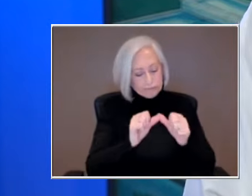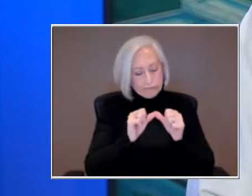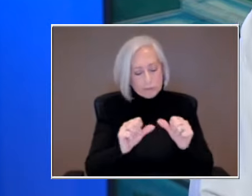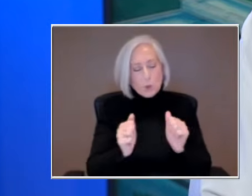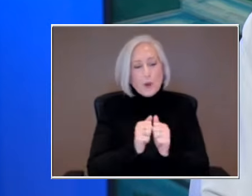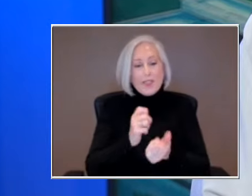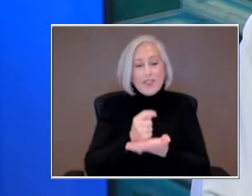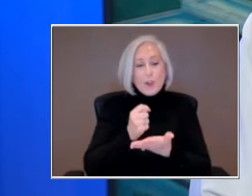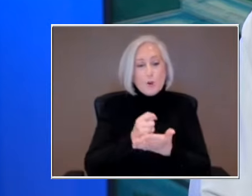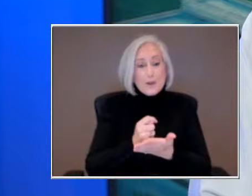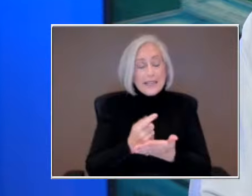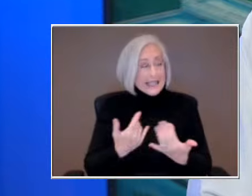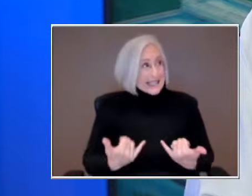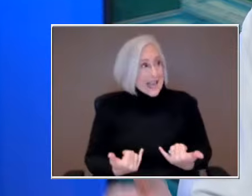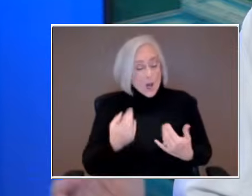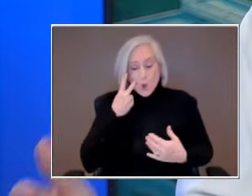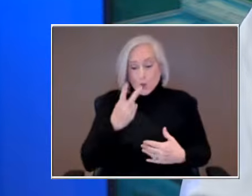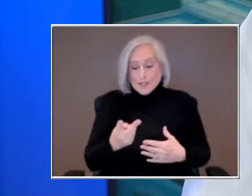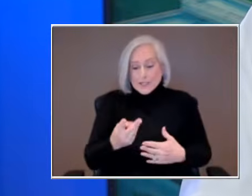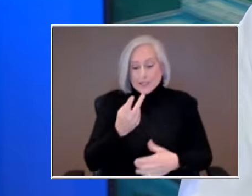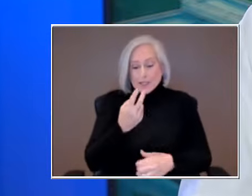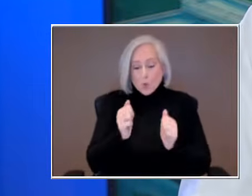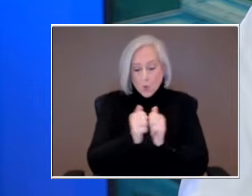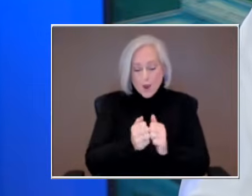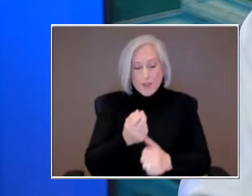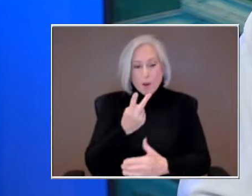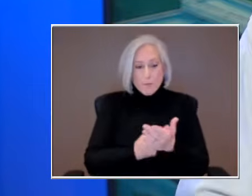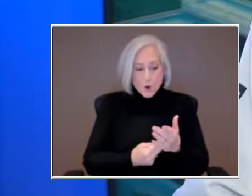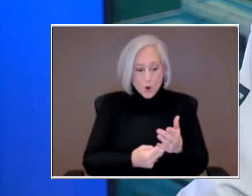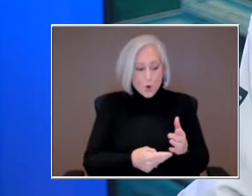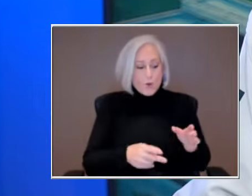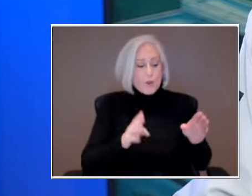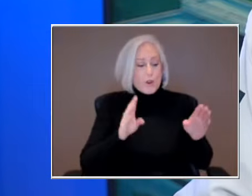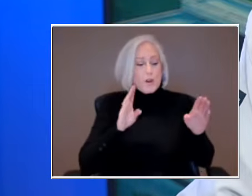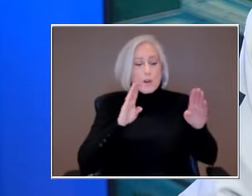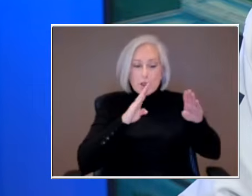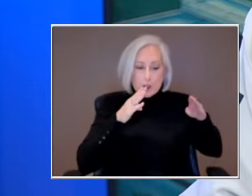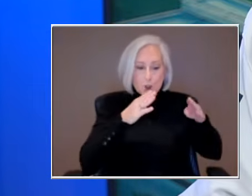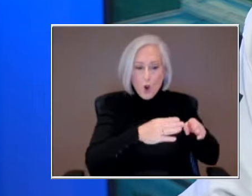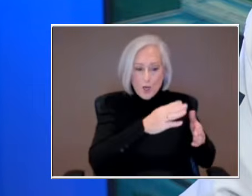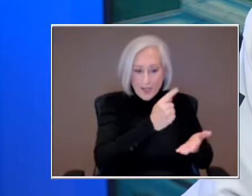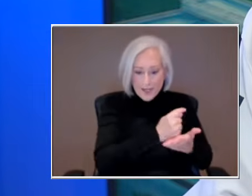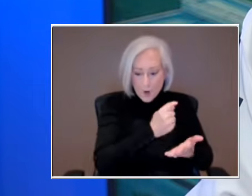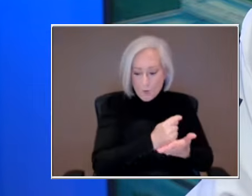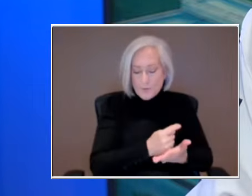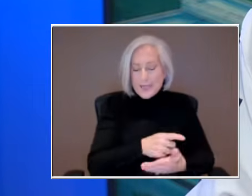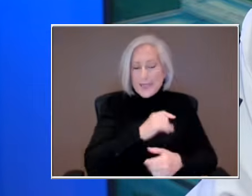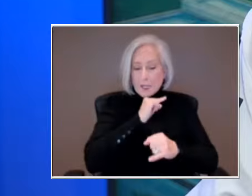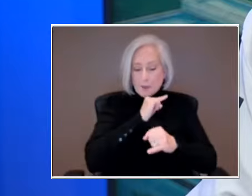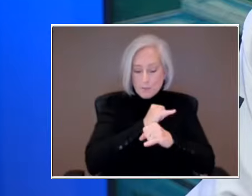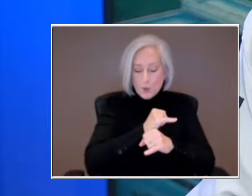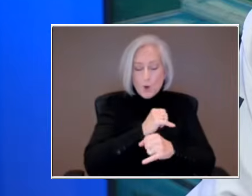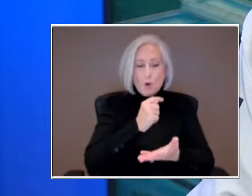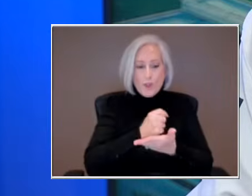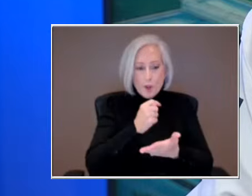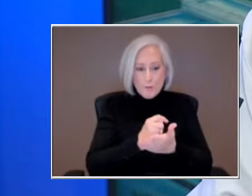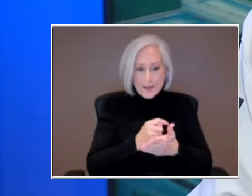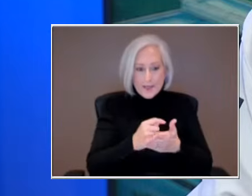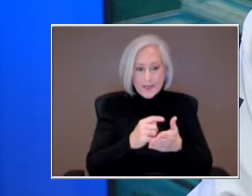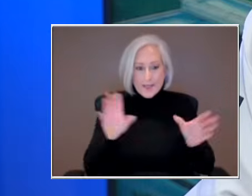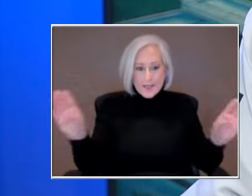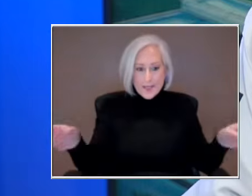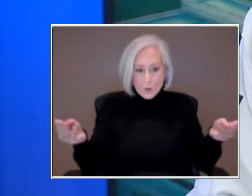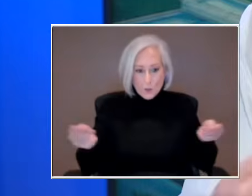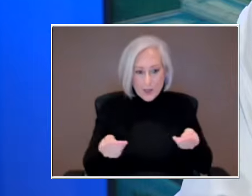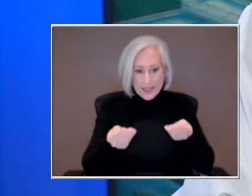reported with both immunotherapy and targeted therapy. But when it happened, they were given to Jim so quickly together, we didn't know which one did